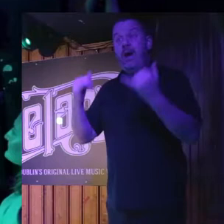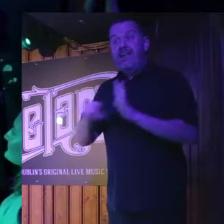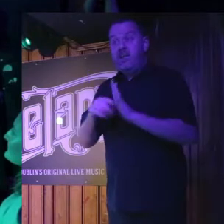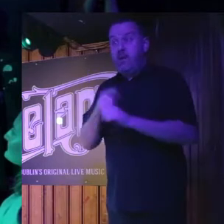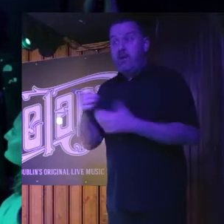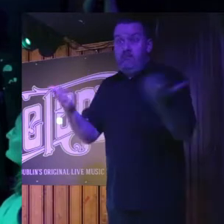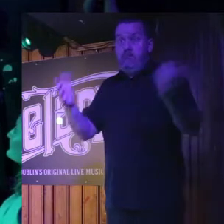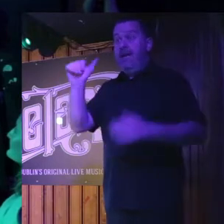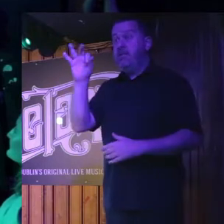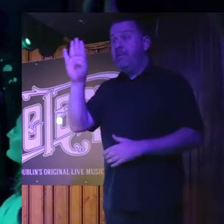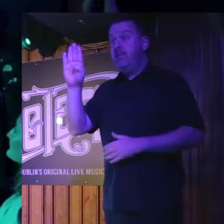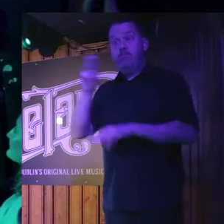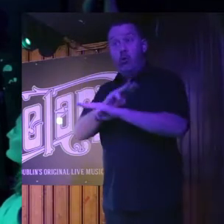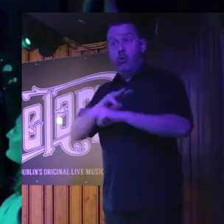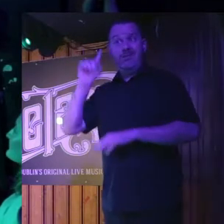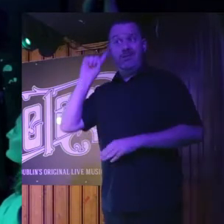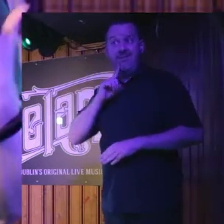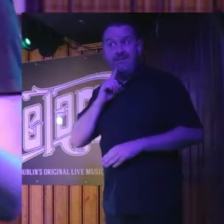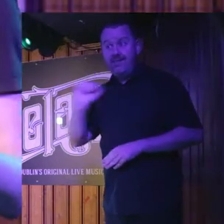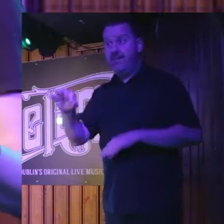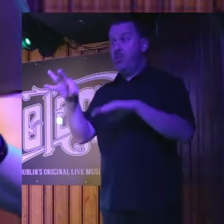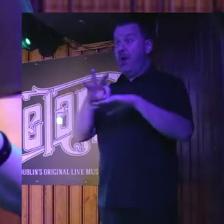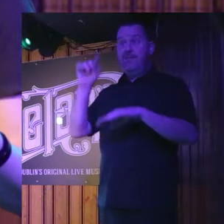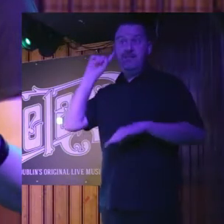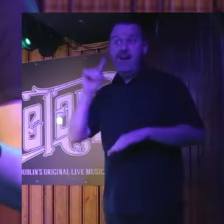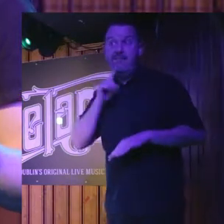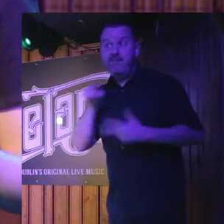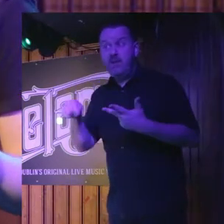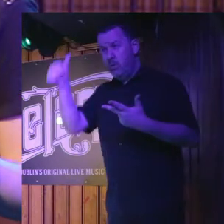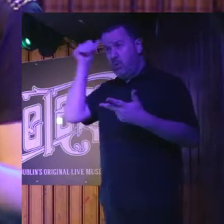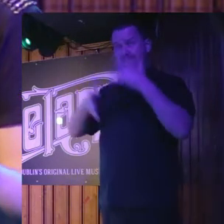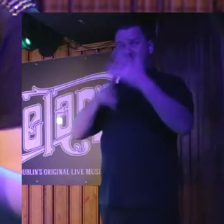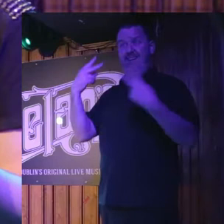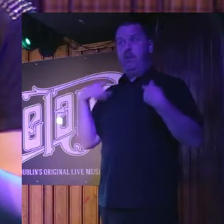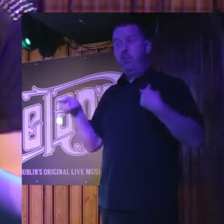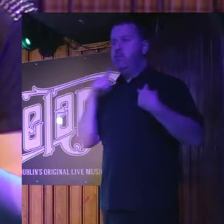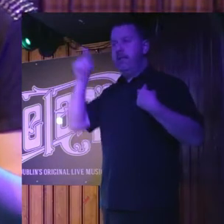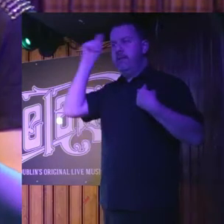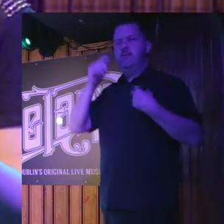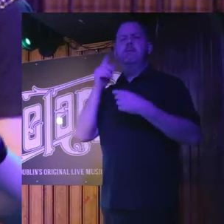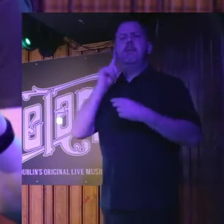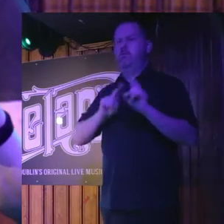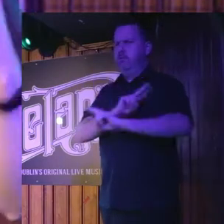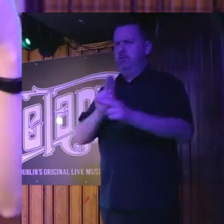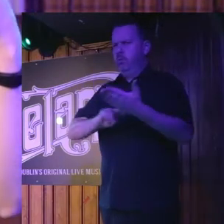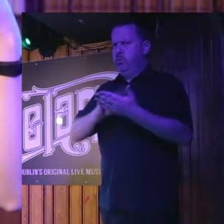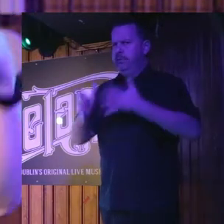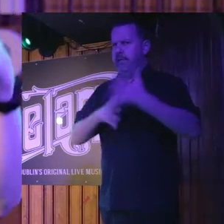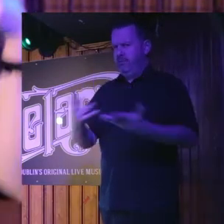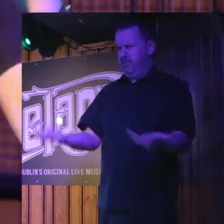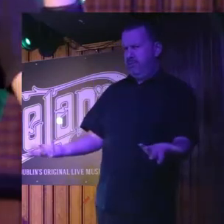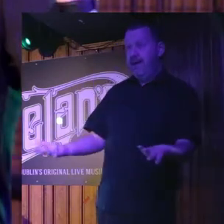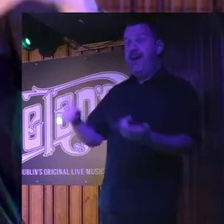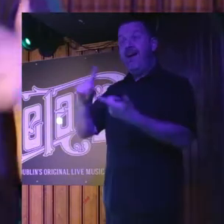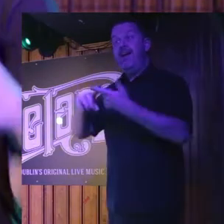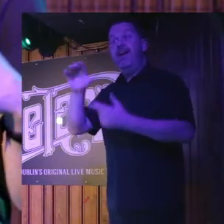was deaf, his wife was deaf, he knew sign language, but he didn't think that deaf people should use sign language. In fact, he thought